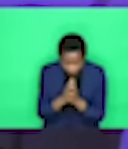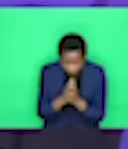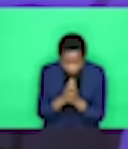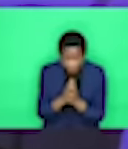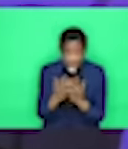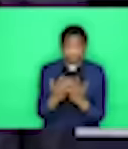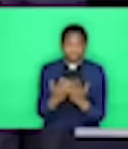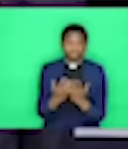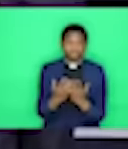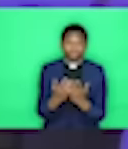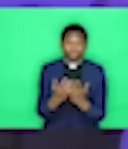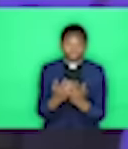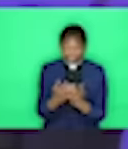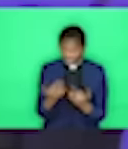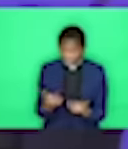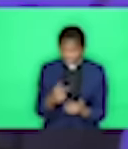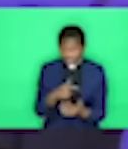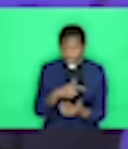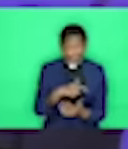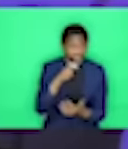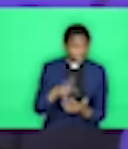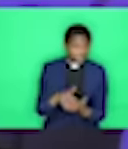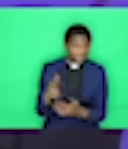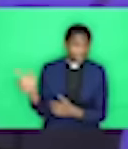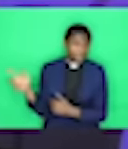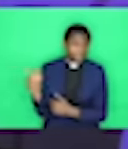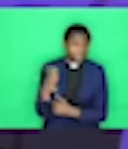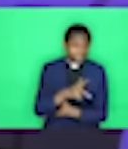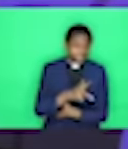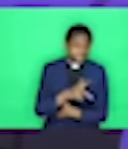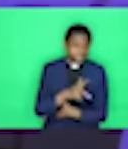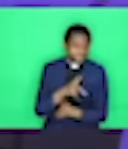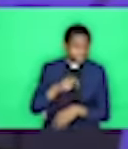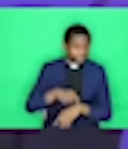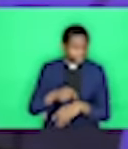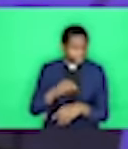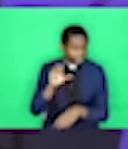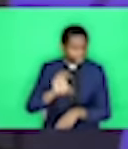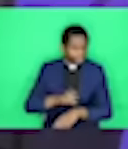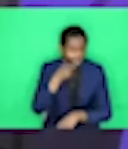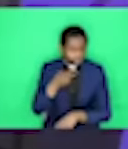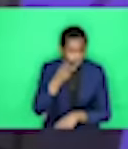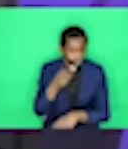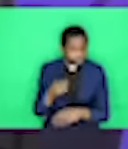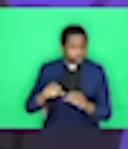Now, this is the third time the Church of Pentecost is organizing a development conference.